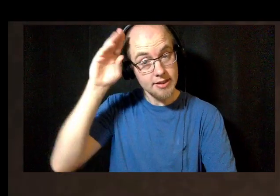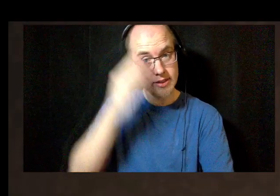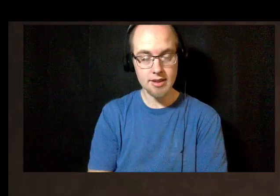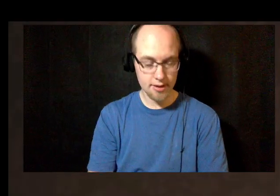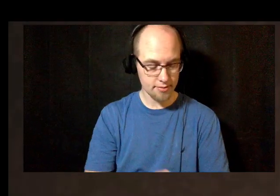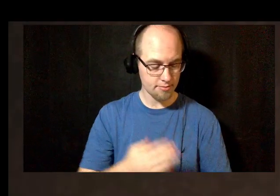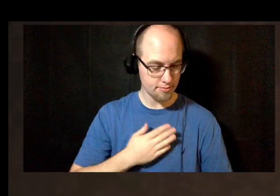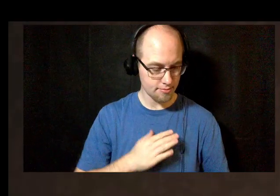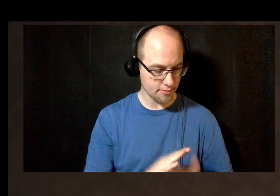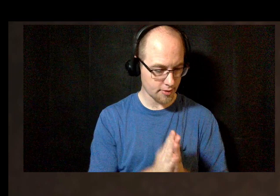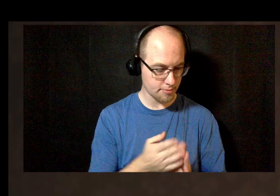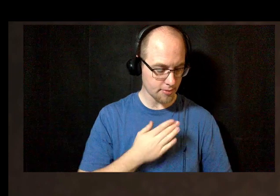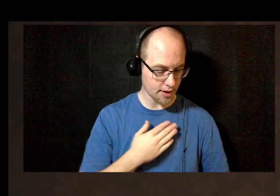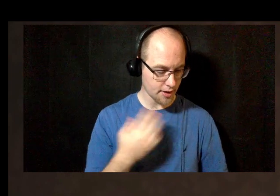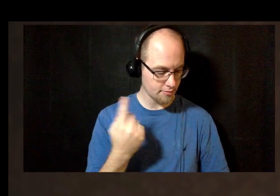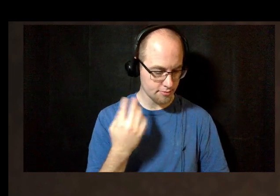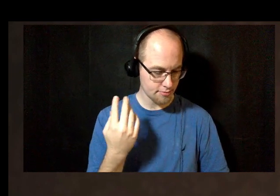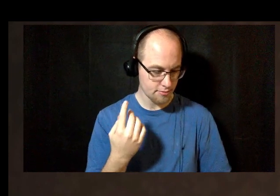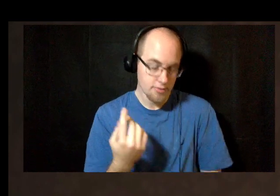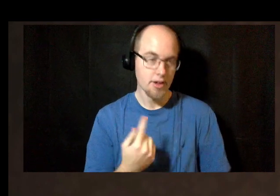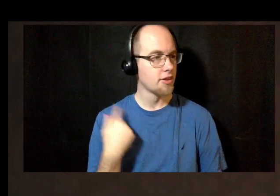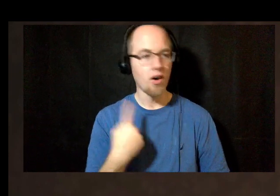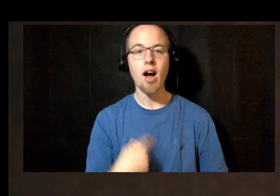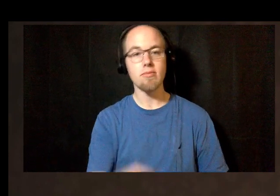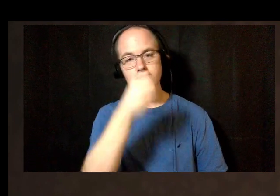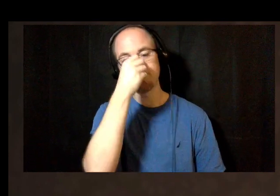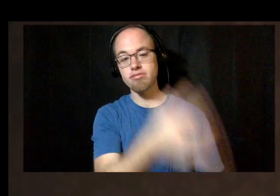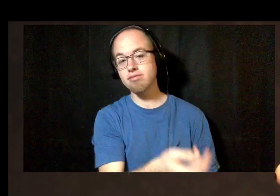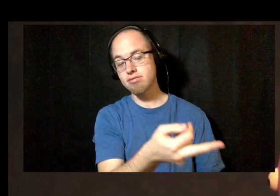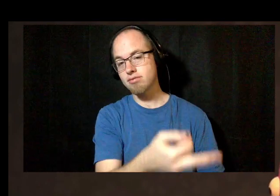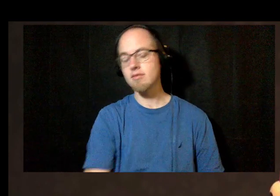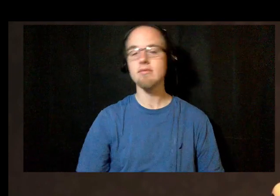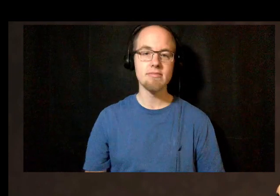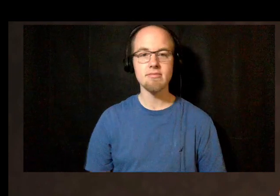him someone I couldn't give a fuck about. Anyway,